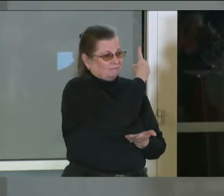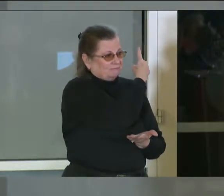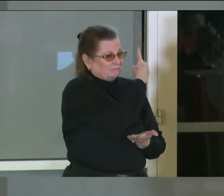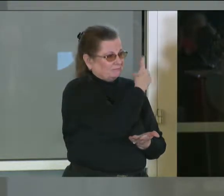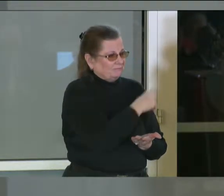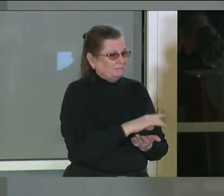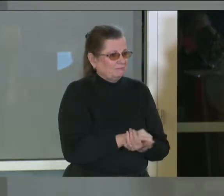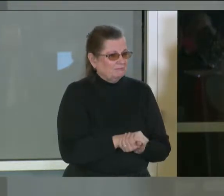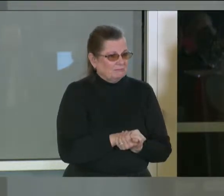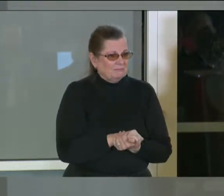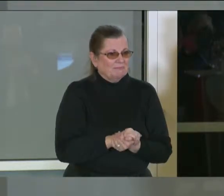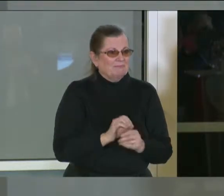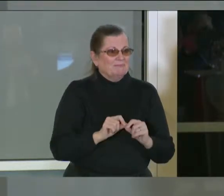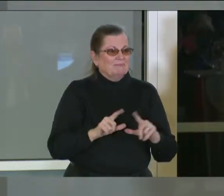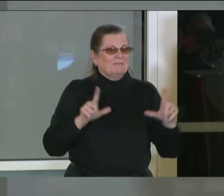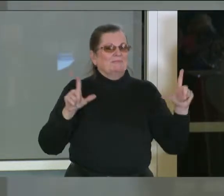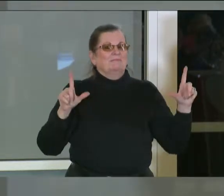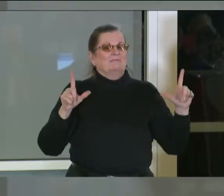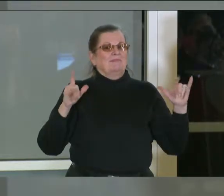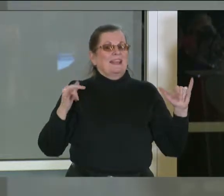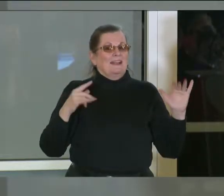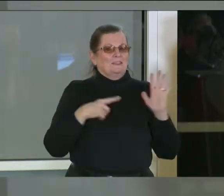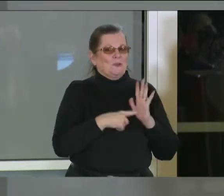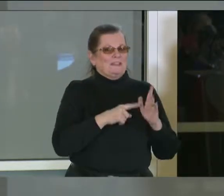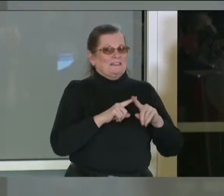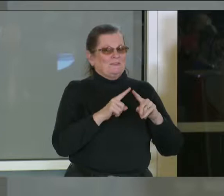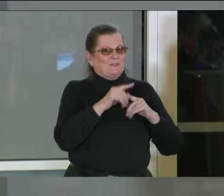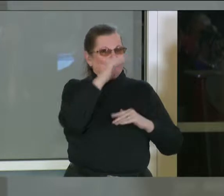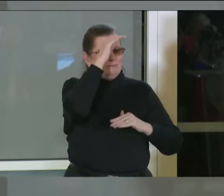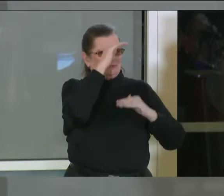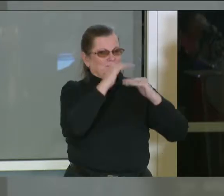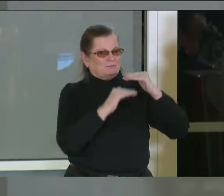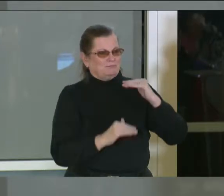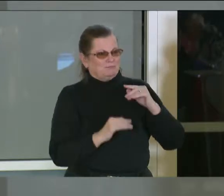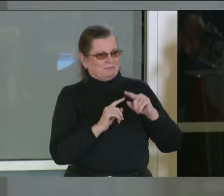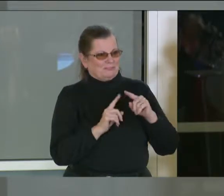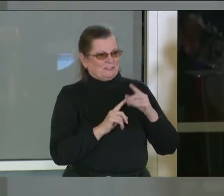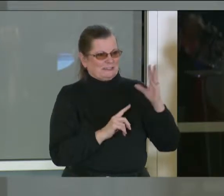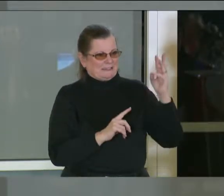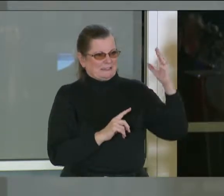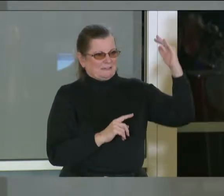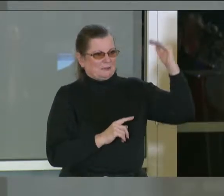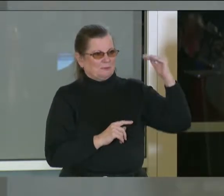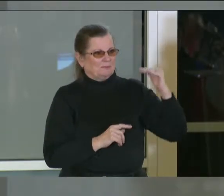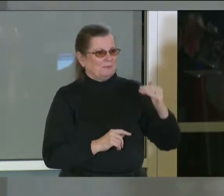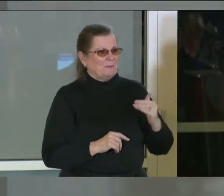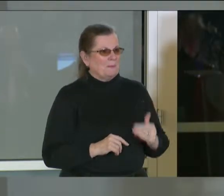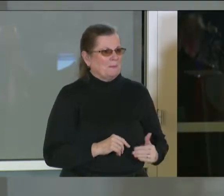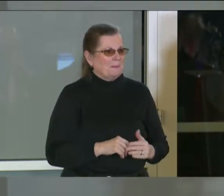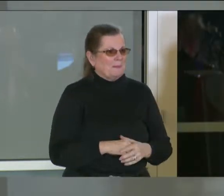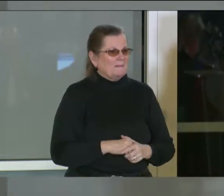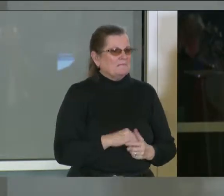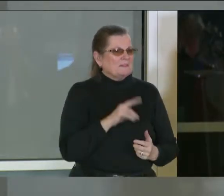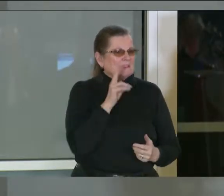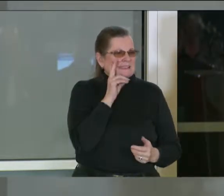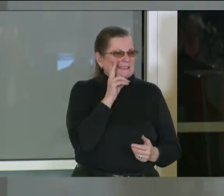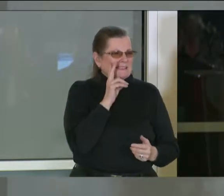all would, again, get on your Poll Everywhere tool, we're going to see ranking of most important to least